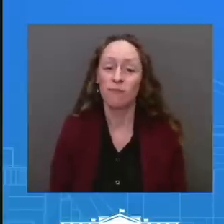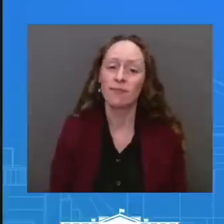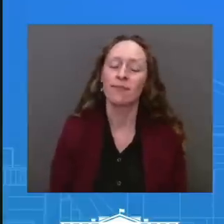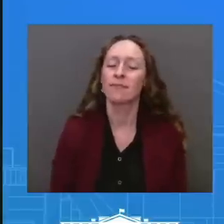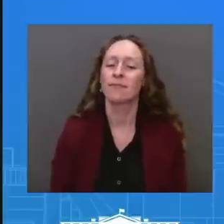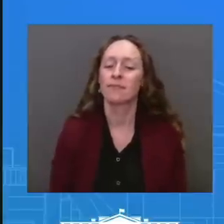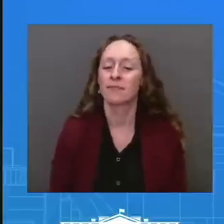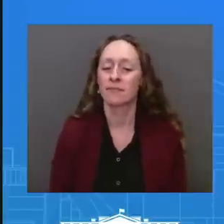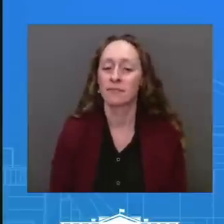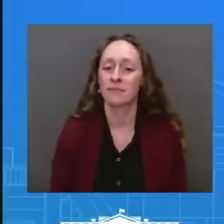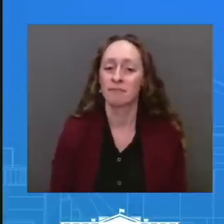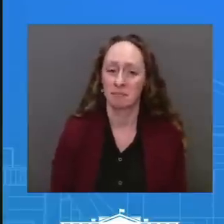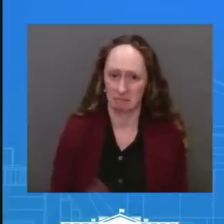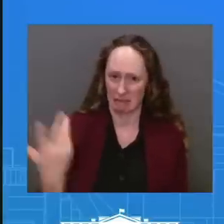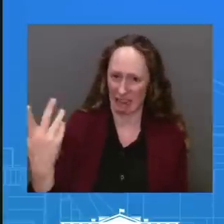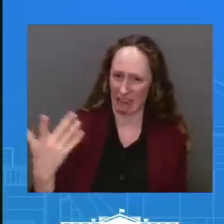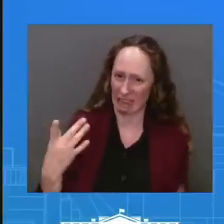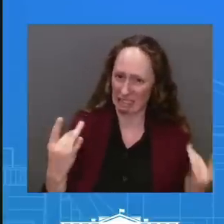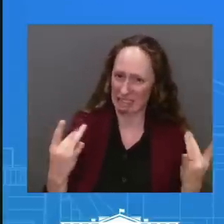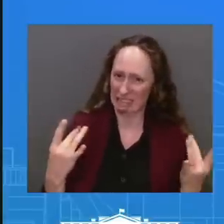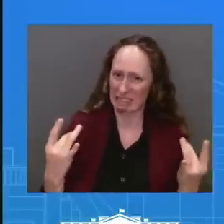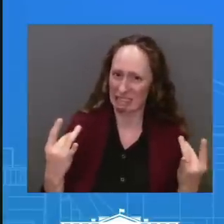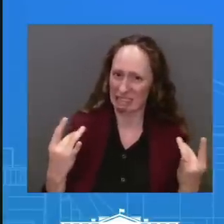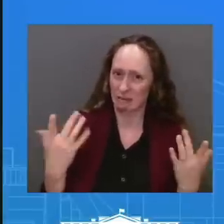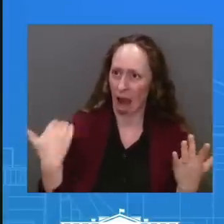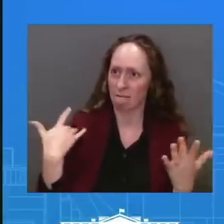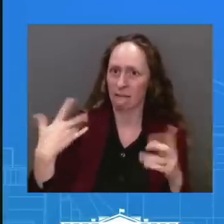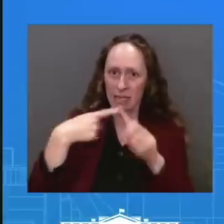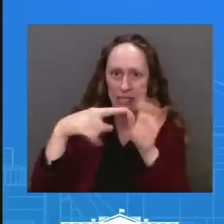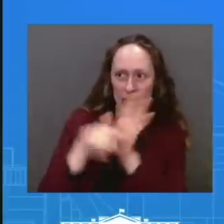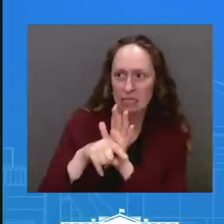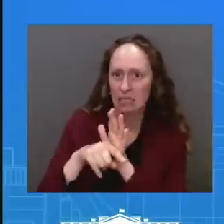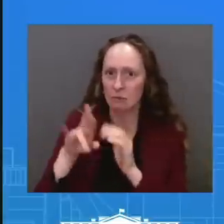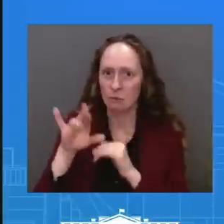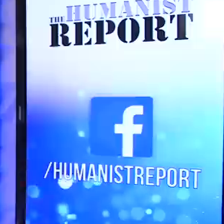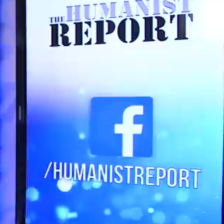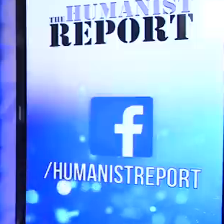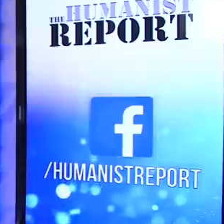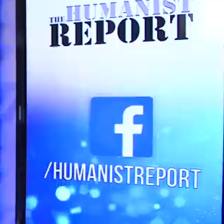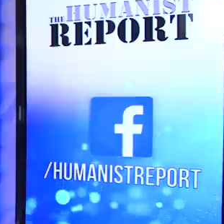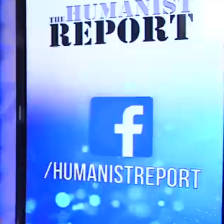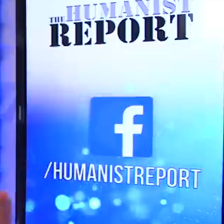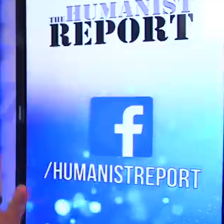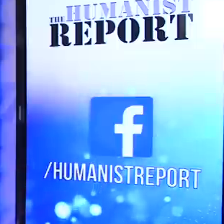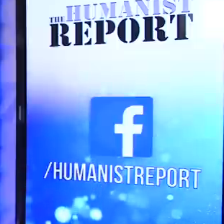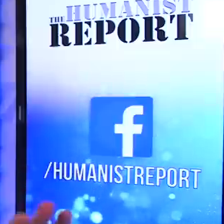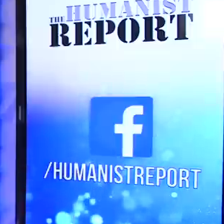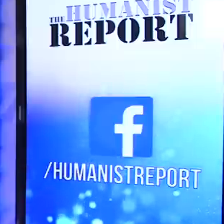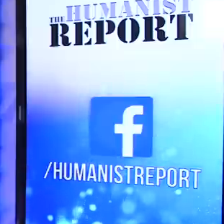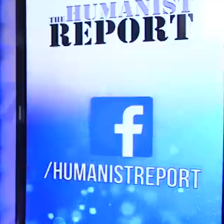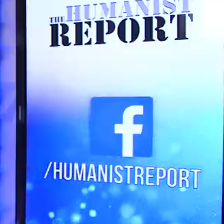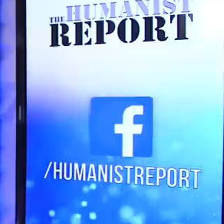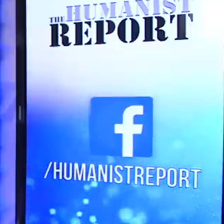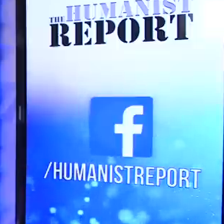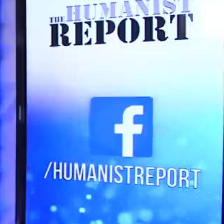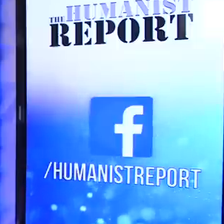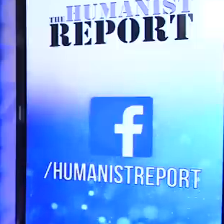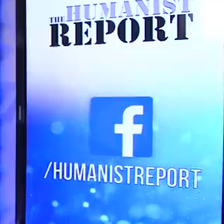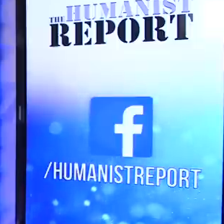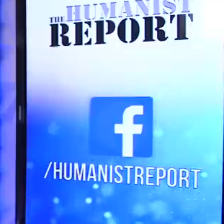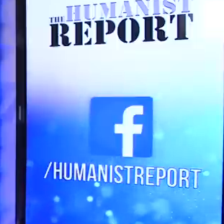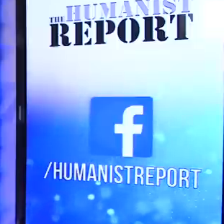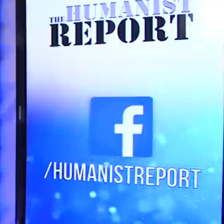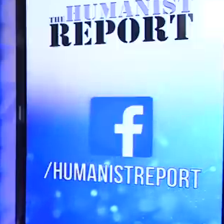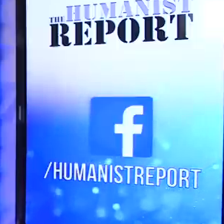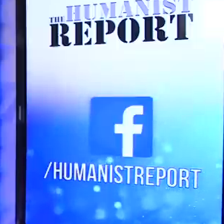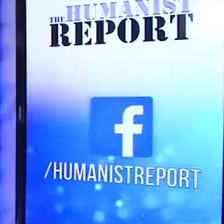that he wants to be on the side and is and has been on the side of workers. Wait, hang on. So I can't determine which side he's on. If